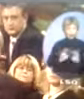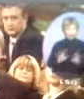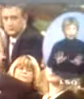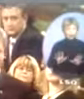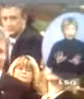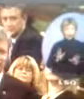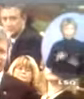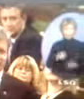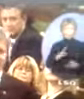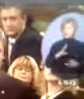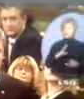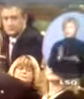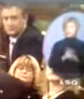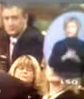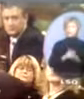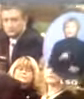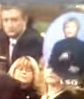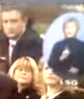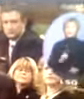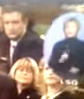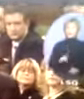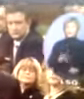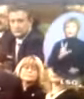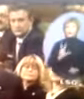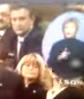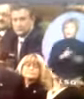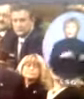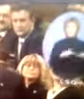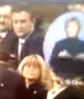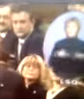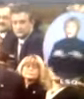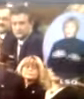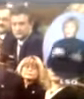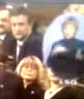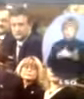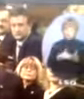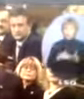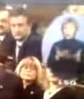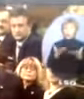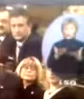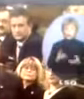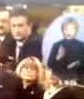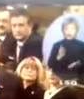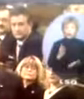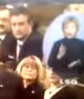Liberal Party, the Bloc Québécois want to end the 10%er program outside of our own ridings.